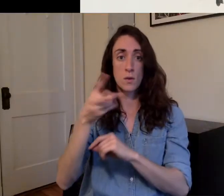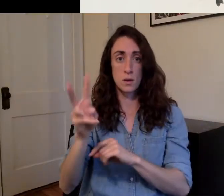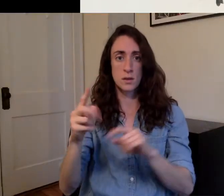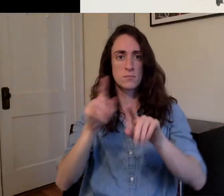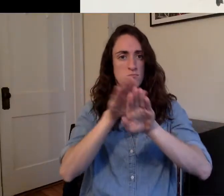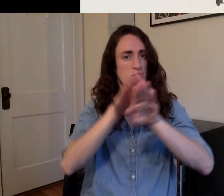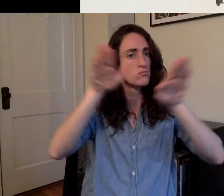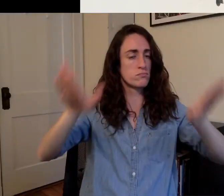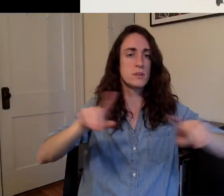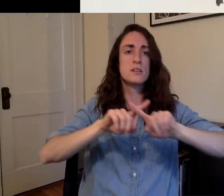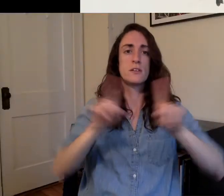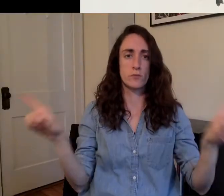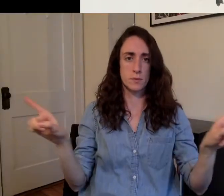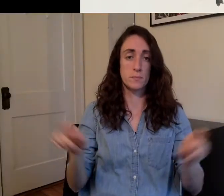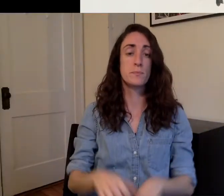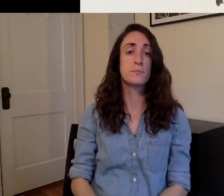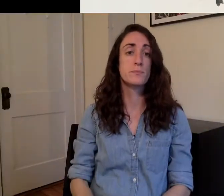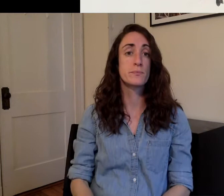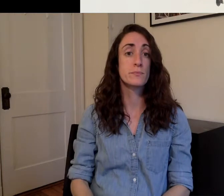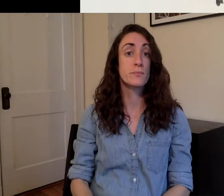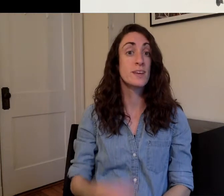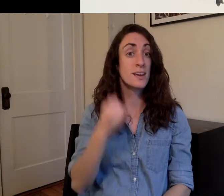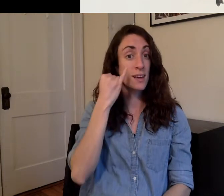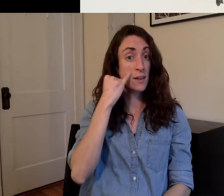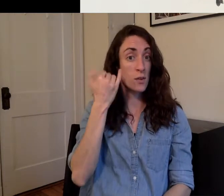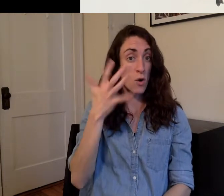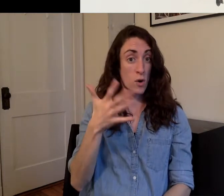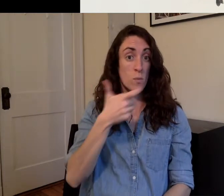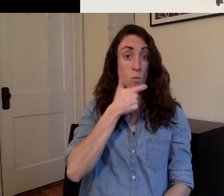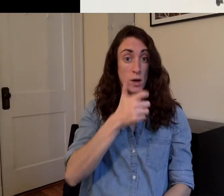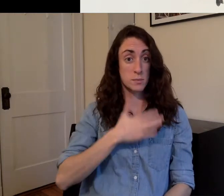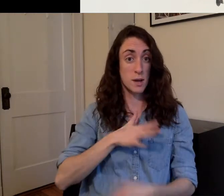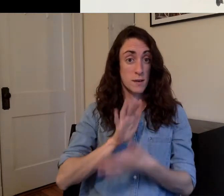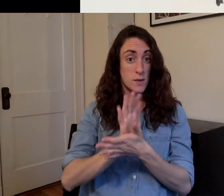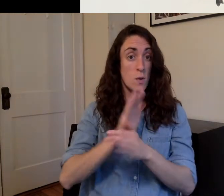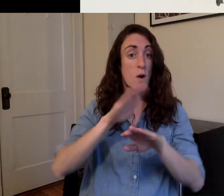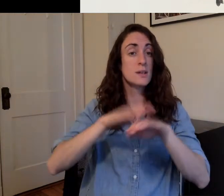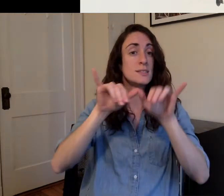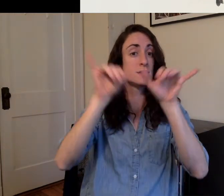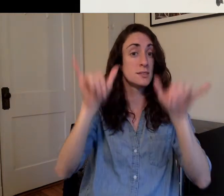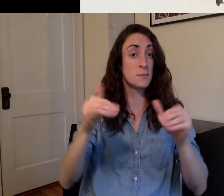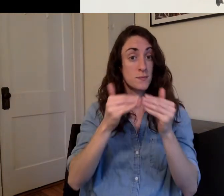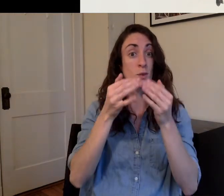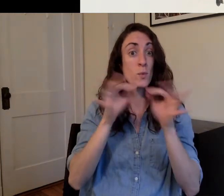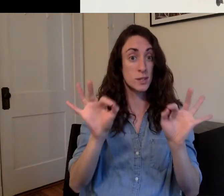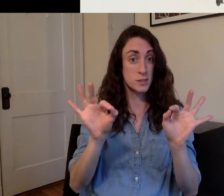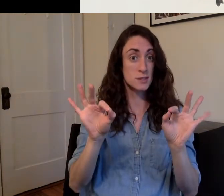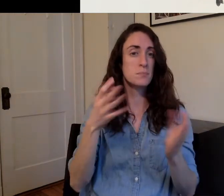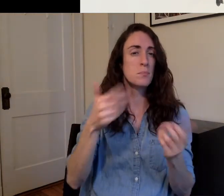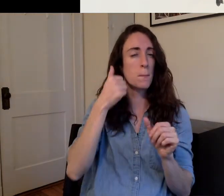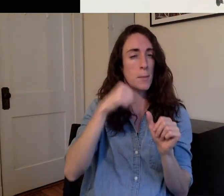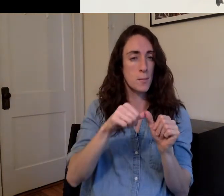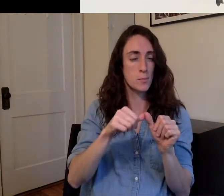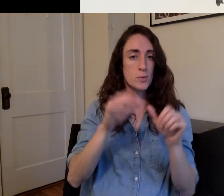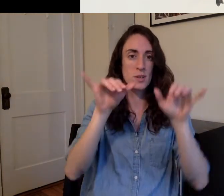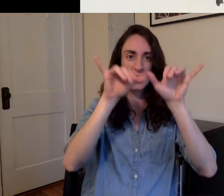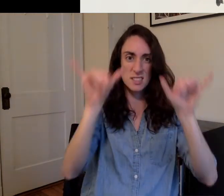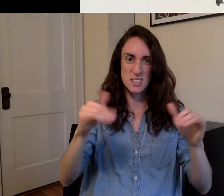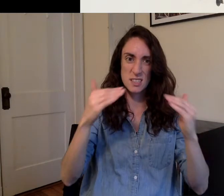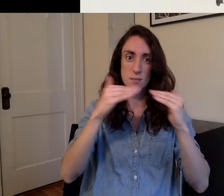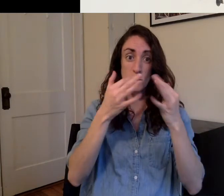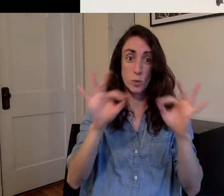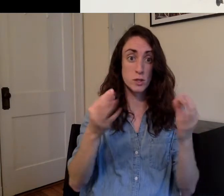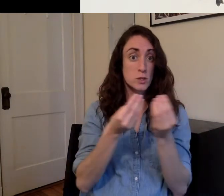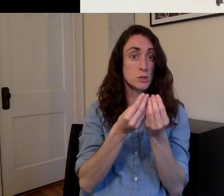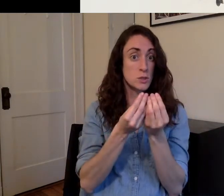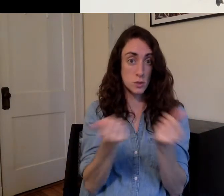So we've clarified the distinction between equations and inequalities. If you've already watched my video on systems of equations, you might remember that